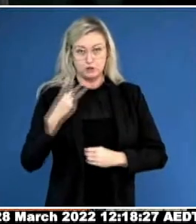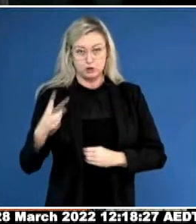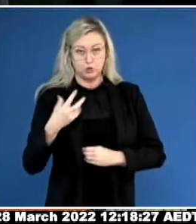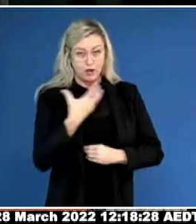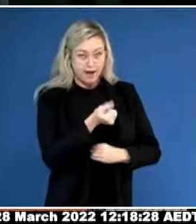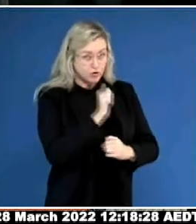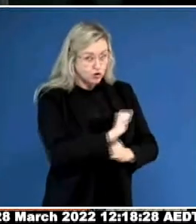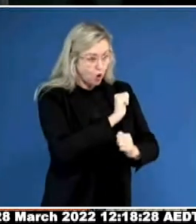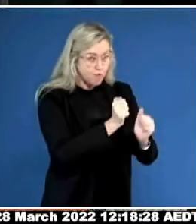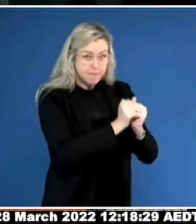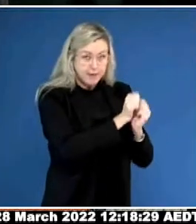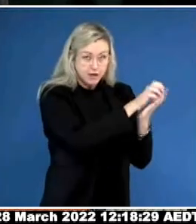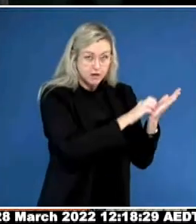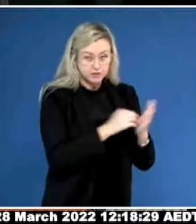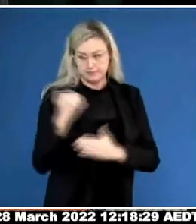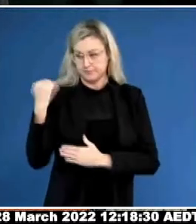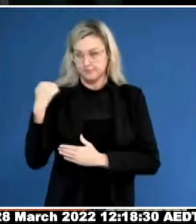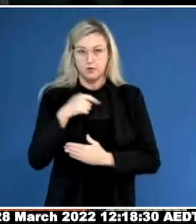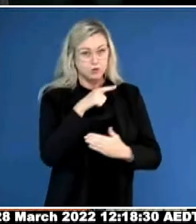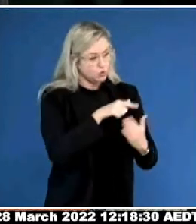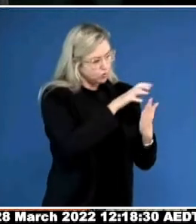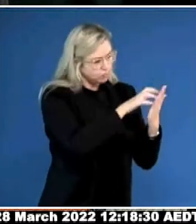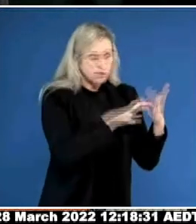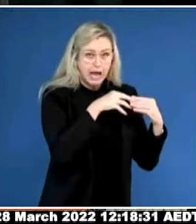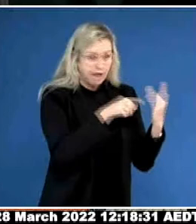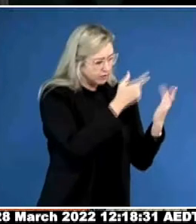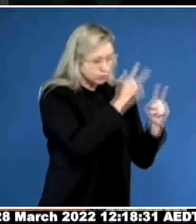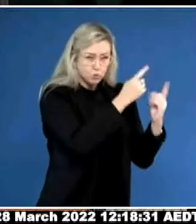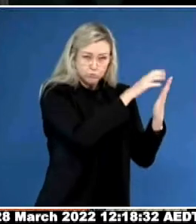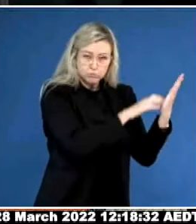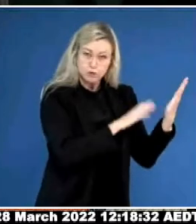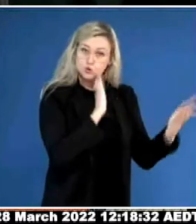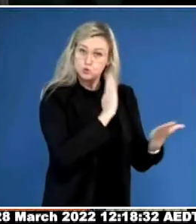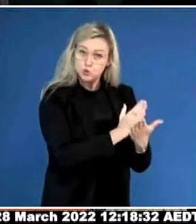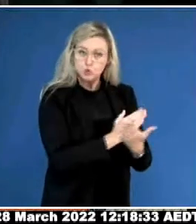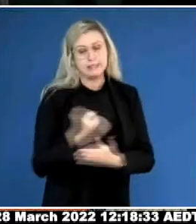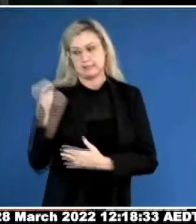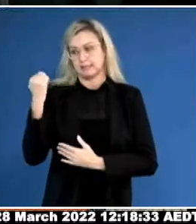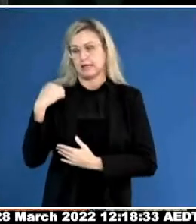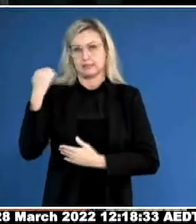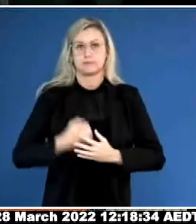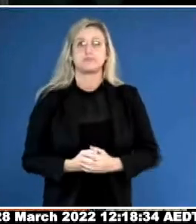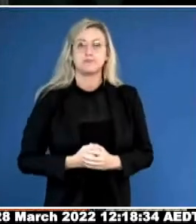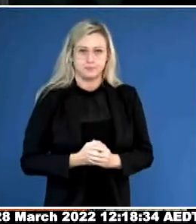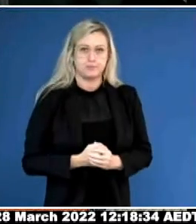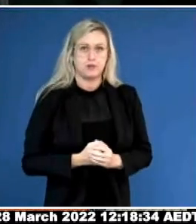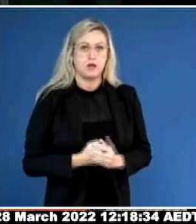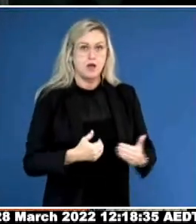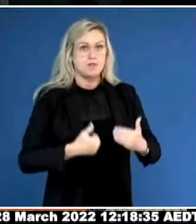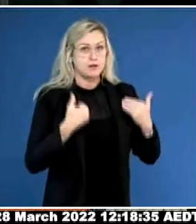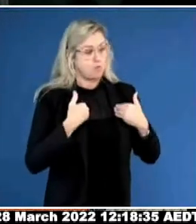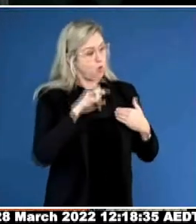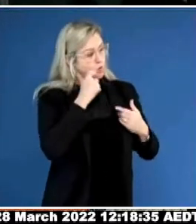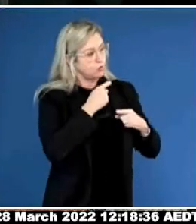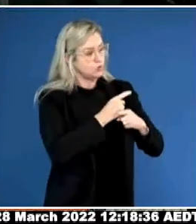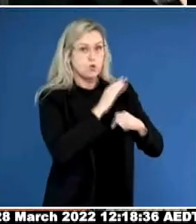do. And are the contents of the statement true? Yes, they are. So this morning I'm going to ask you some questions arising out of the